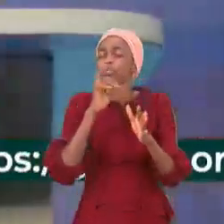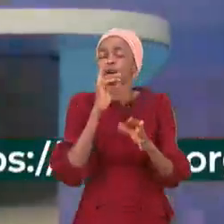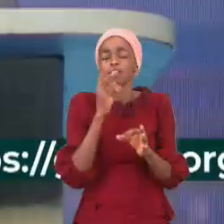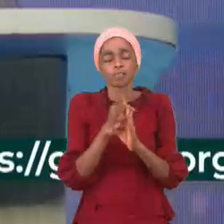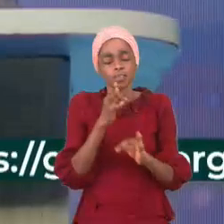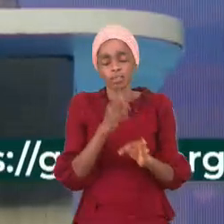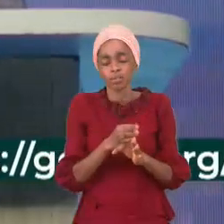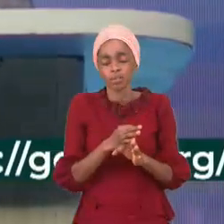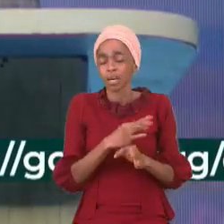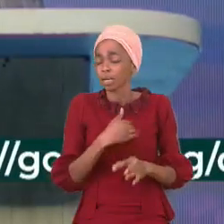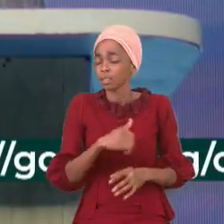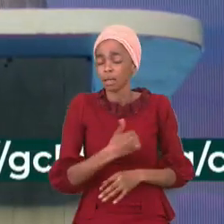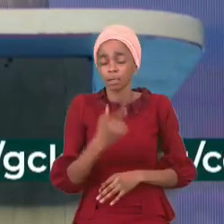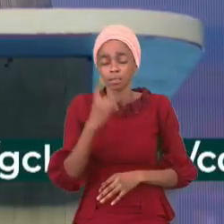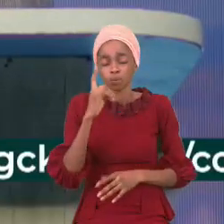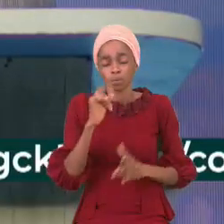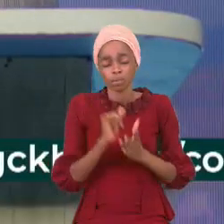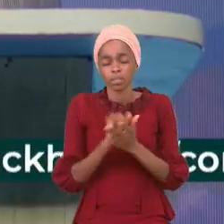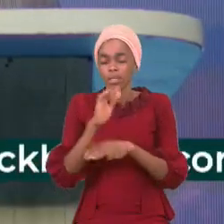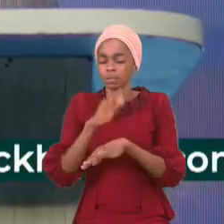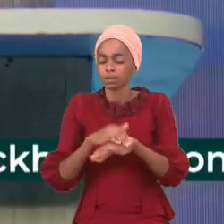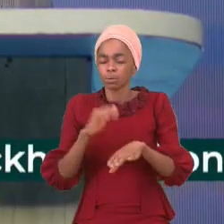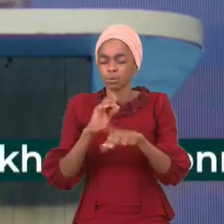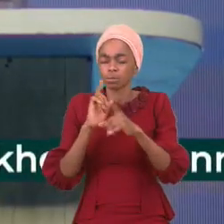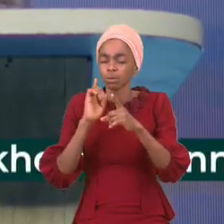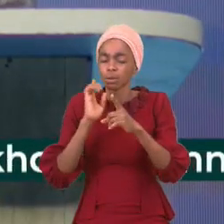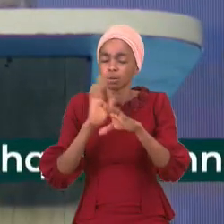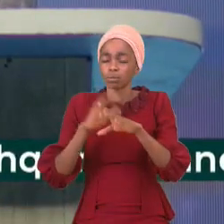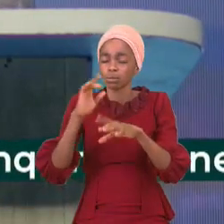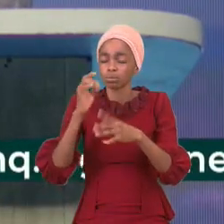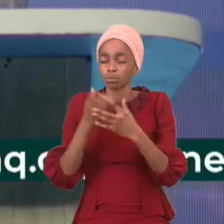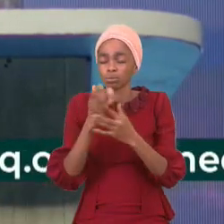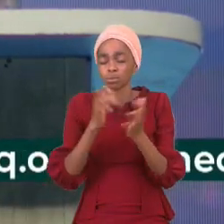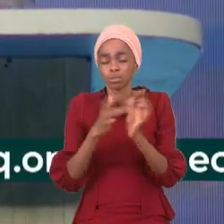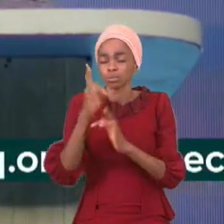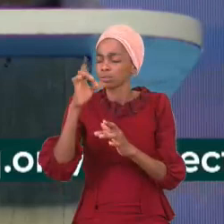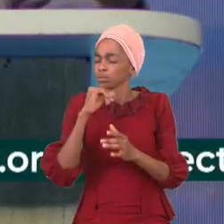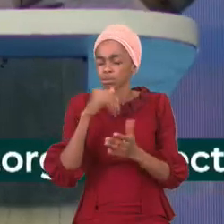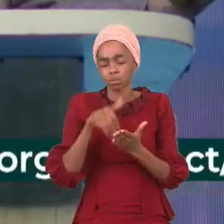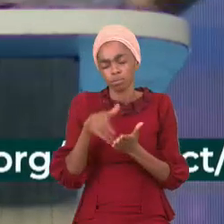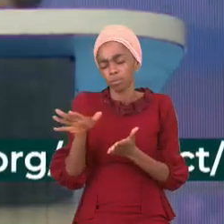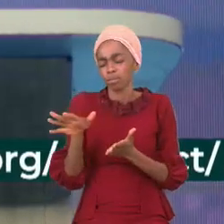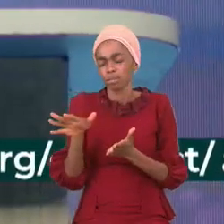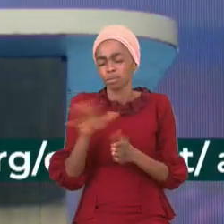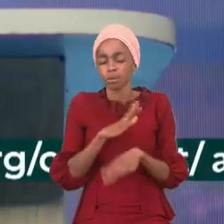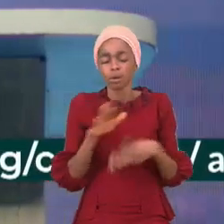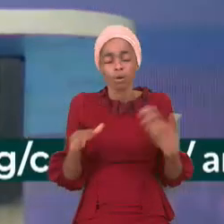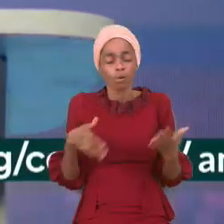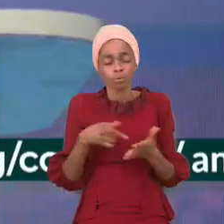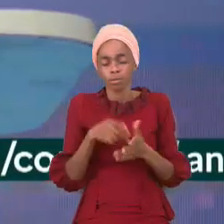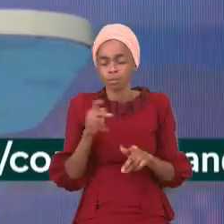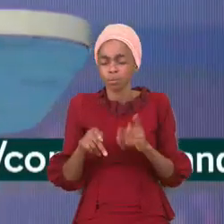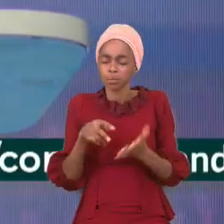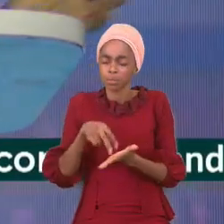And whosoever calls on you through Christ, you will not reject. All these standing up, raising up